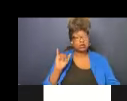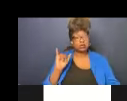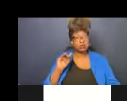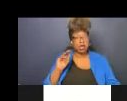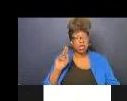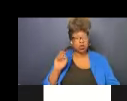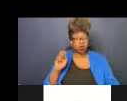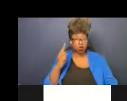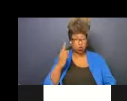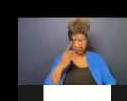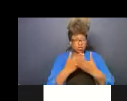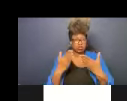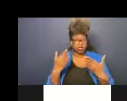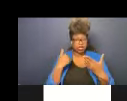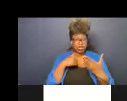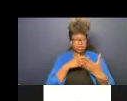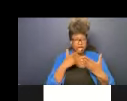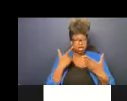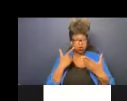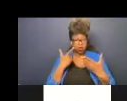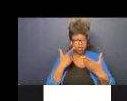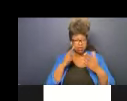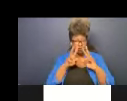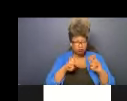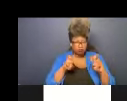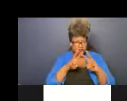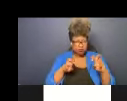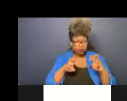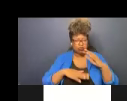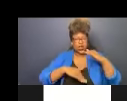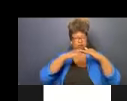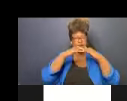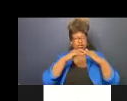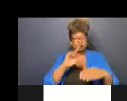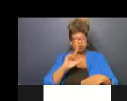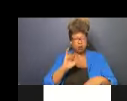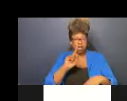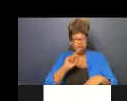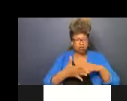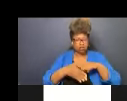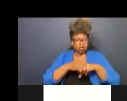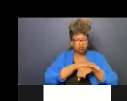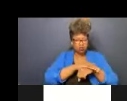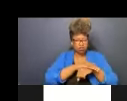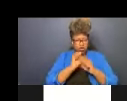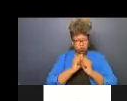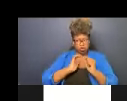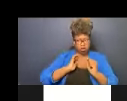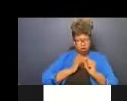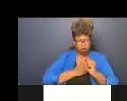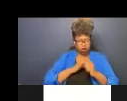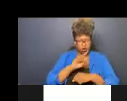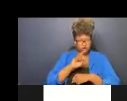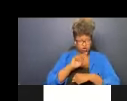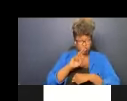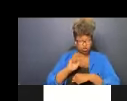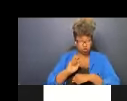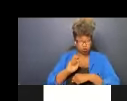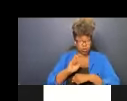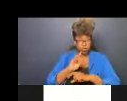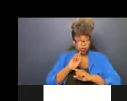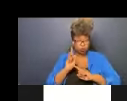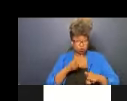took a closer look at is maximum lot coverage within our zoning ordinance. And the purpose of that was to increase the amount of pervious